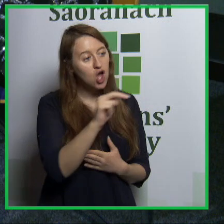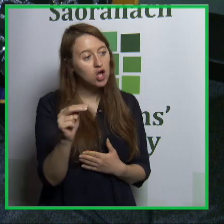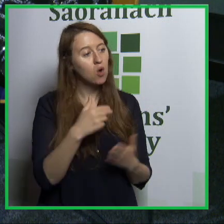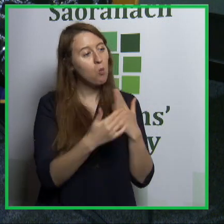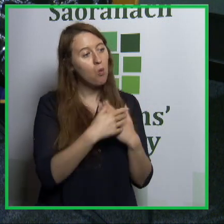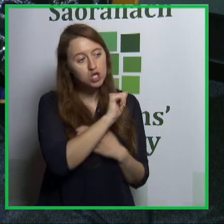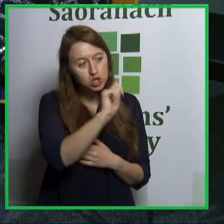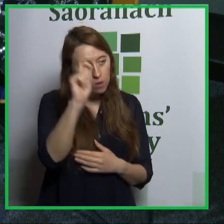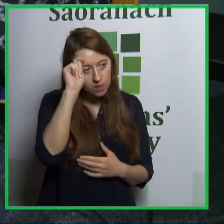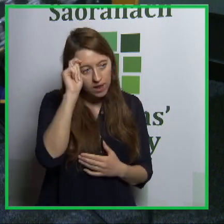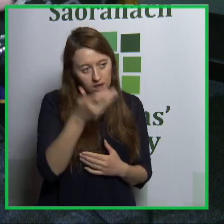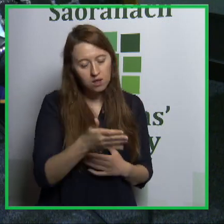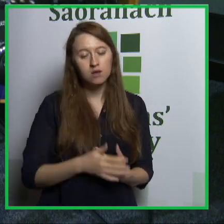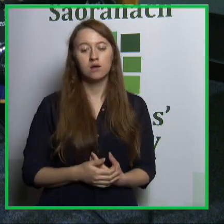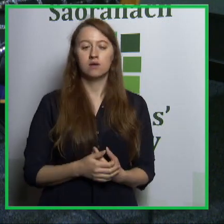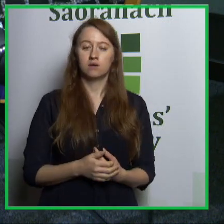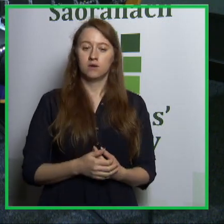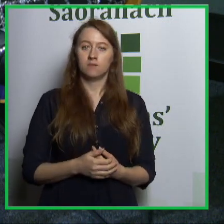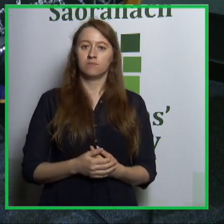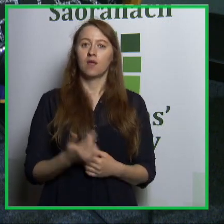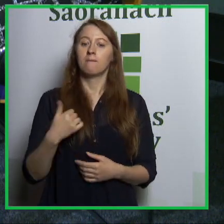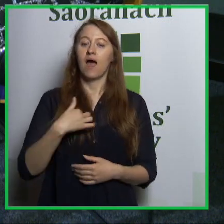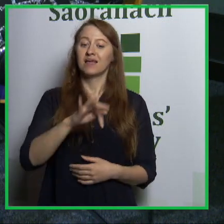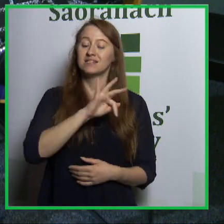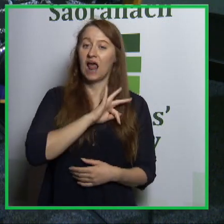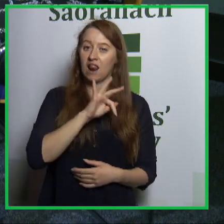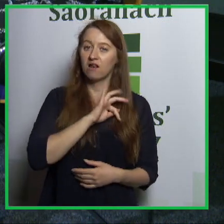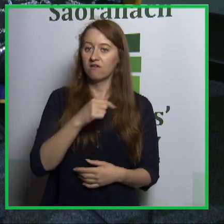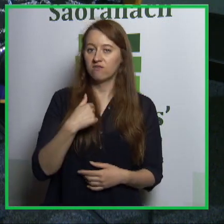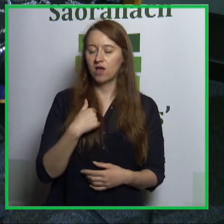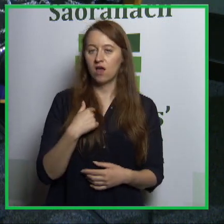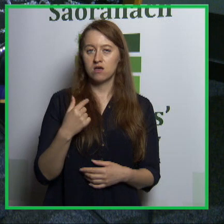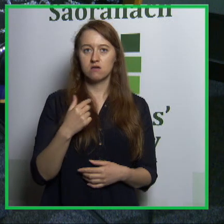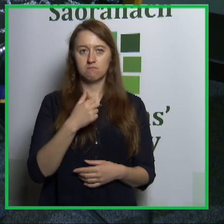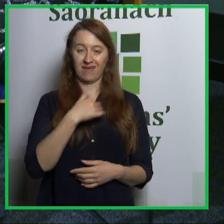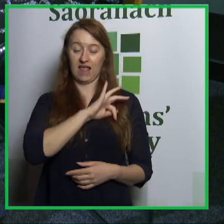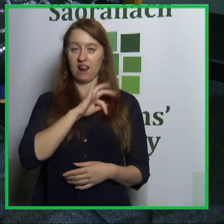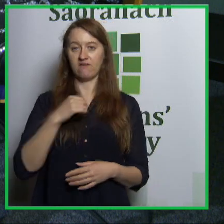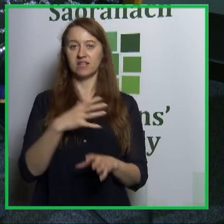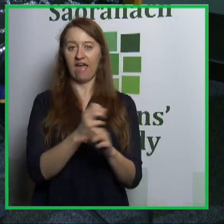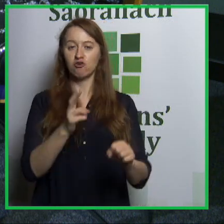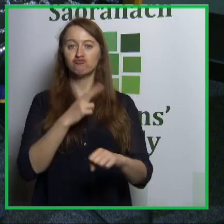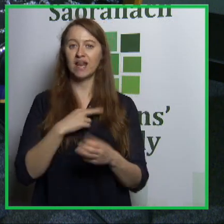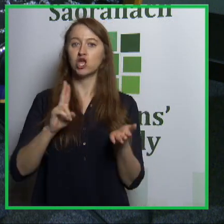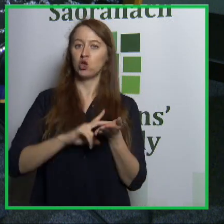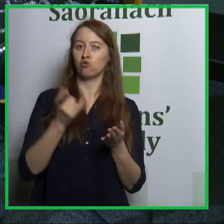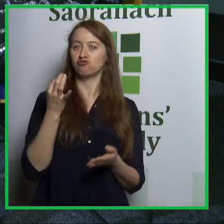for myself, having not really entered into, say, problematic drug use or stuff like that, but from what I can